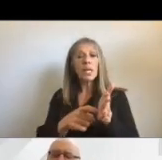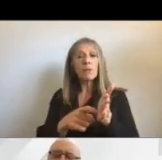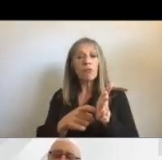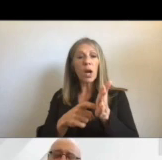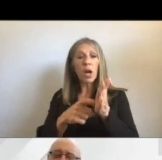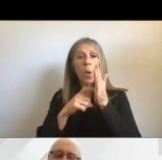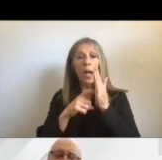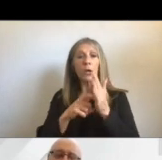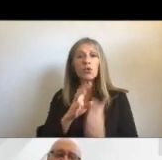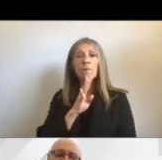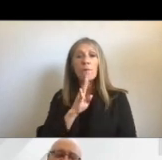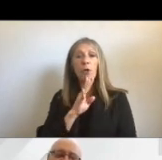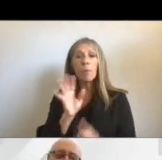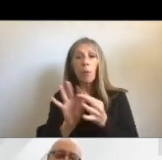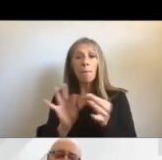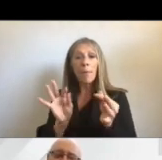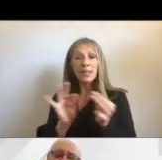circulatory roadway.